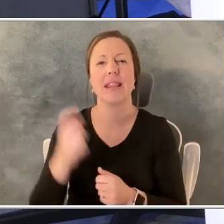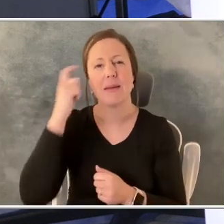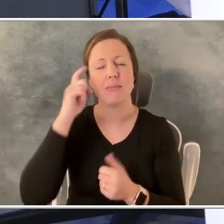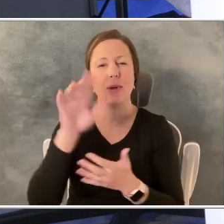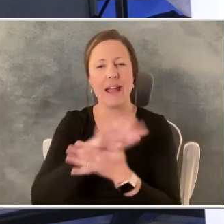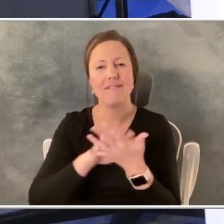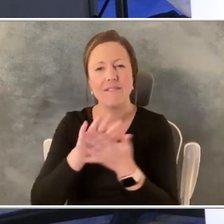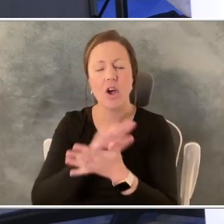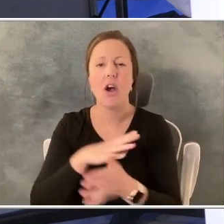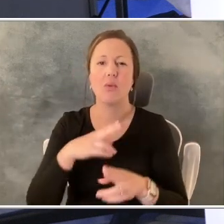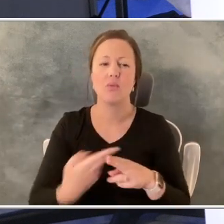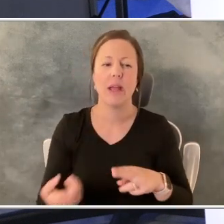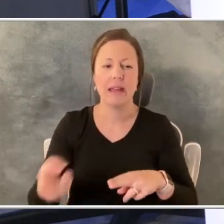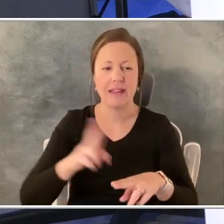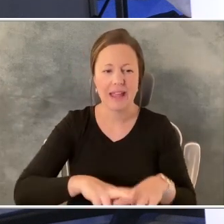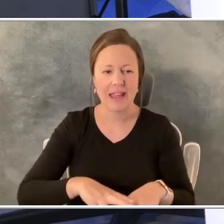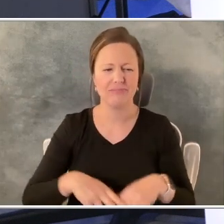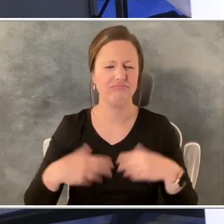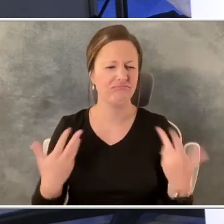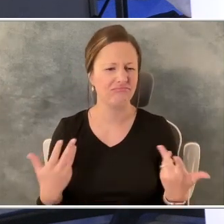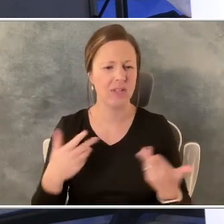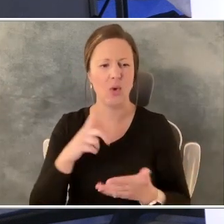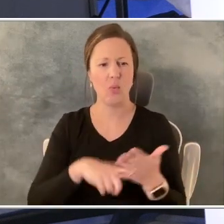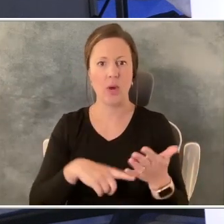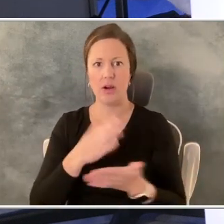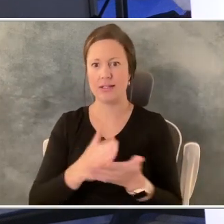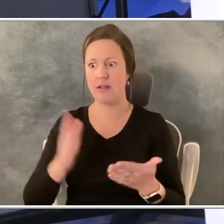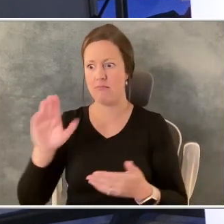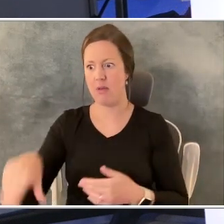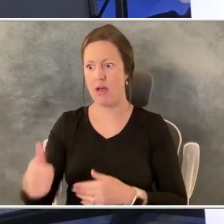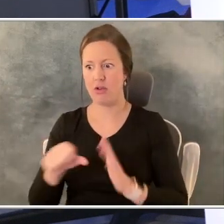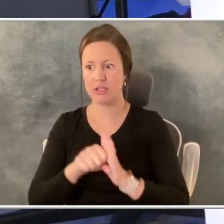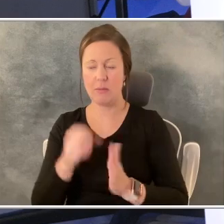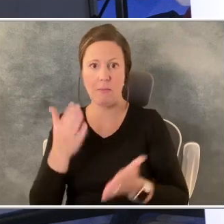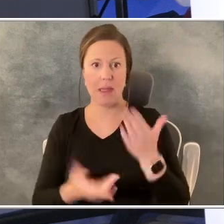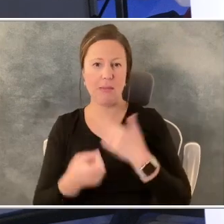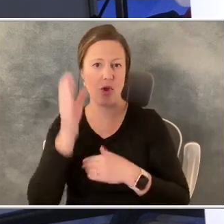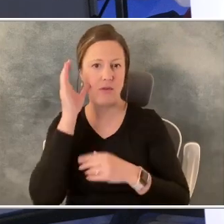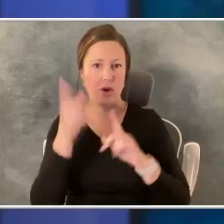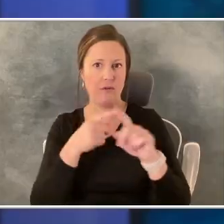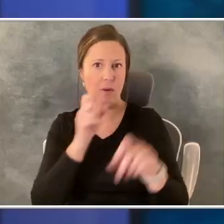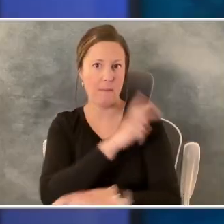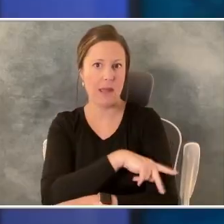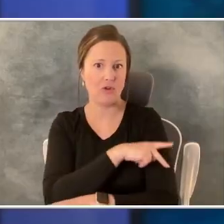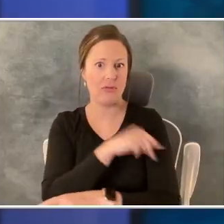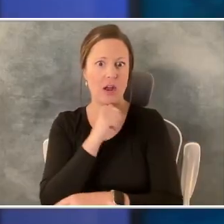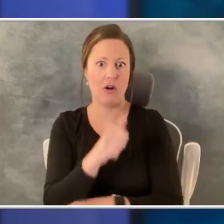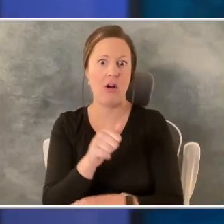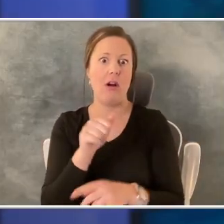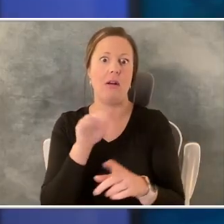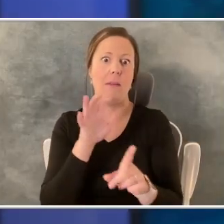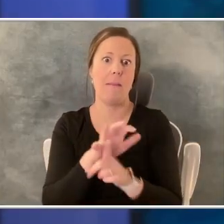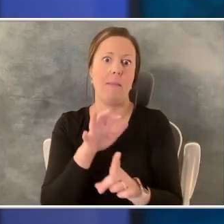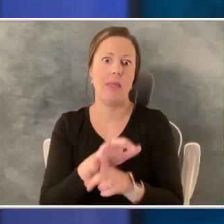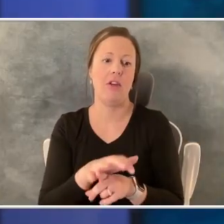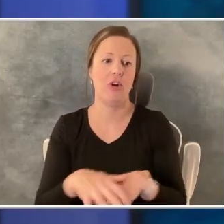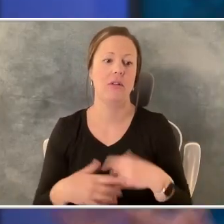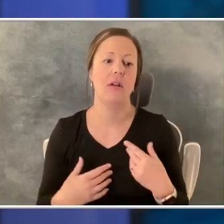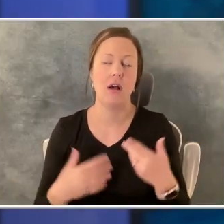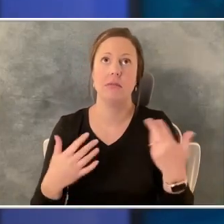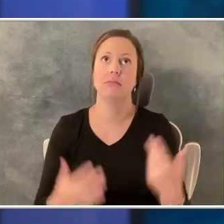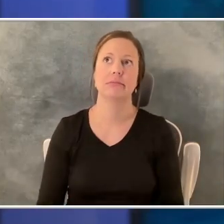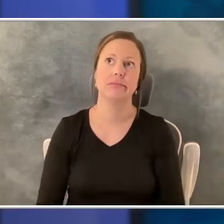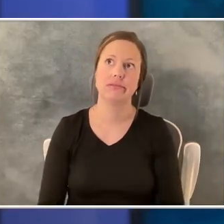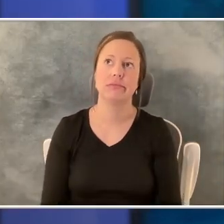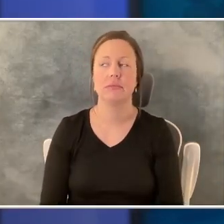Linsky, I'll start with you. What are some lesser known symptoms that maybe you've heard from patients? Oh, where to start? I mean, because